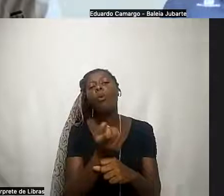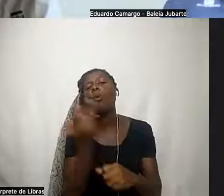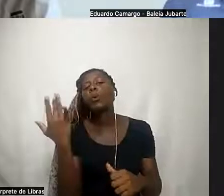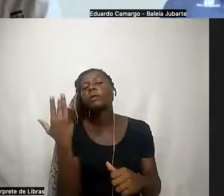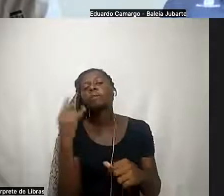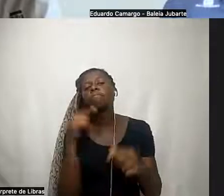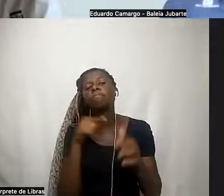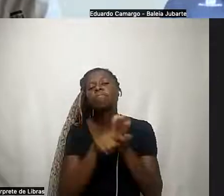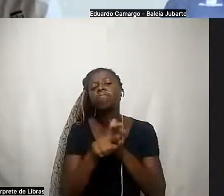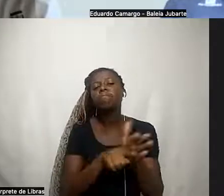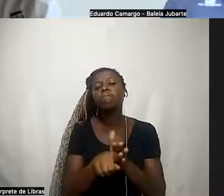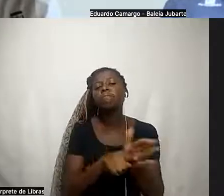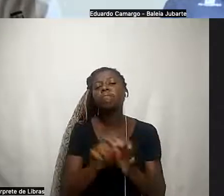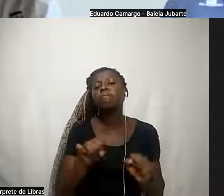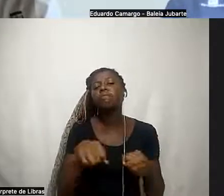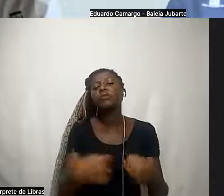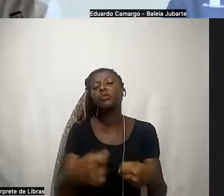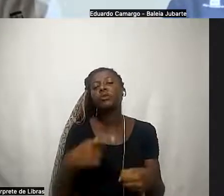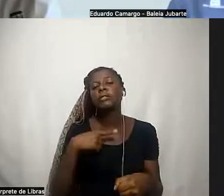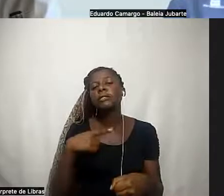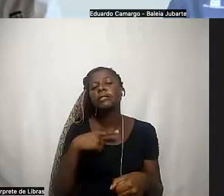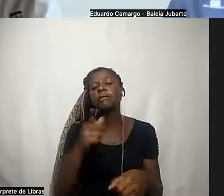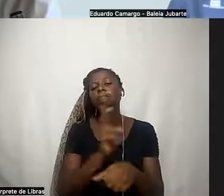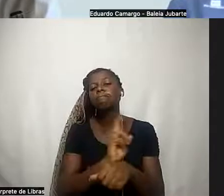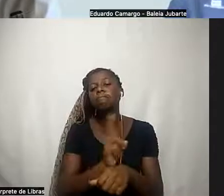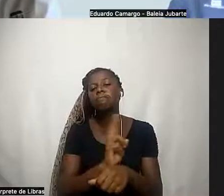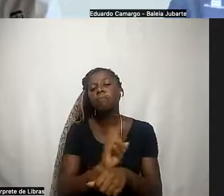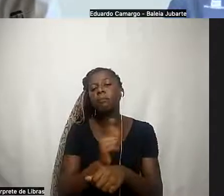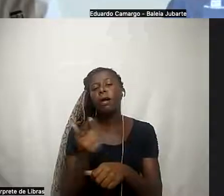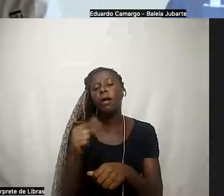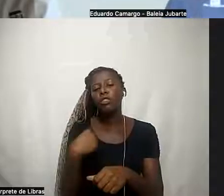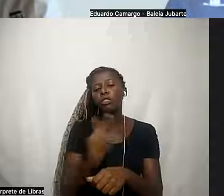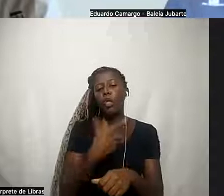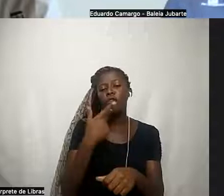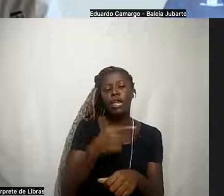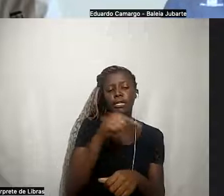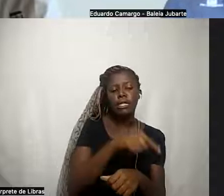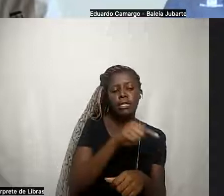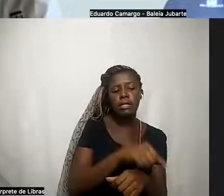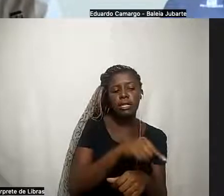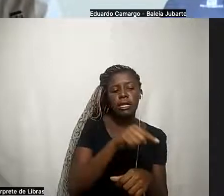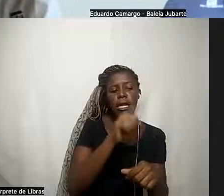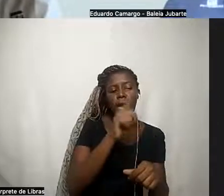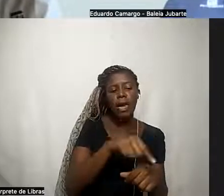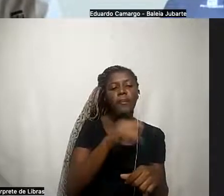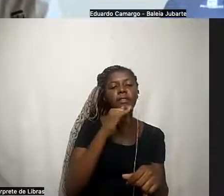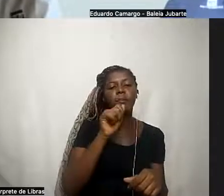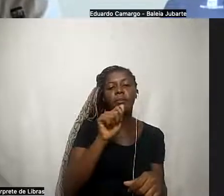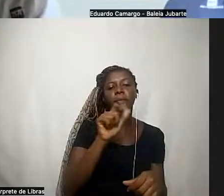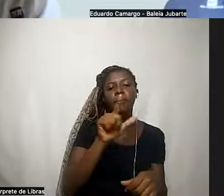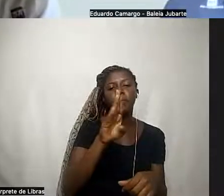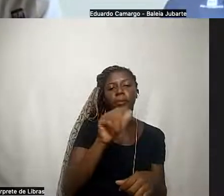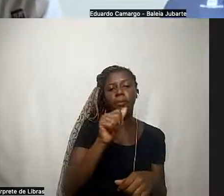of research and monitoring that we have to do to reclassify marine